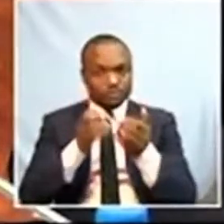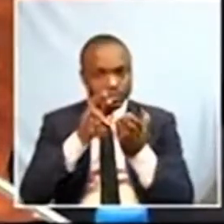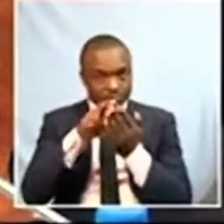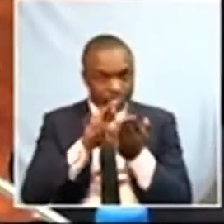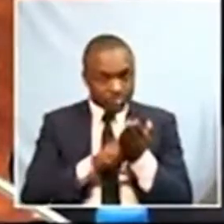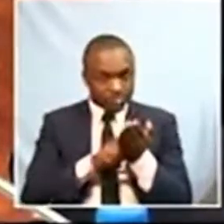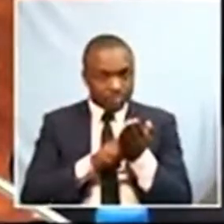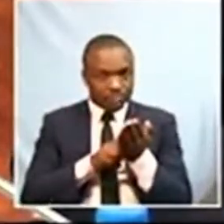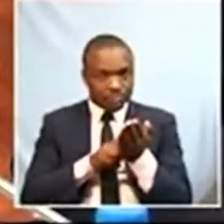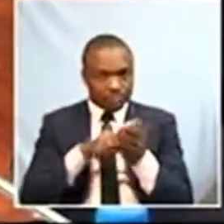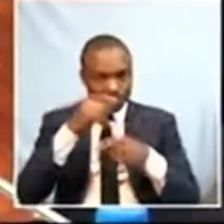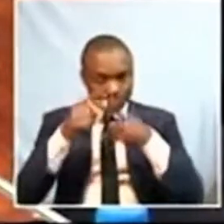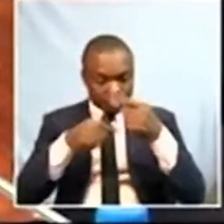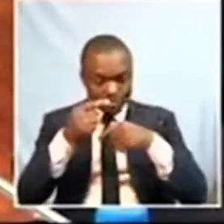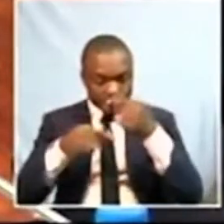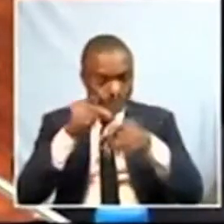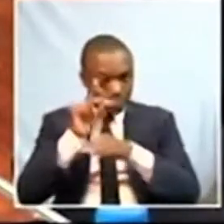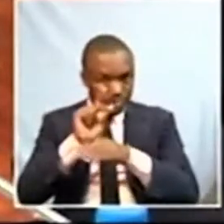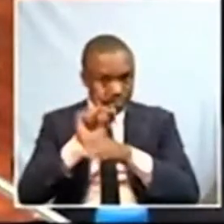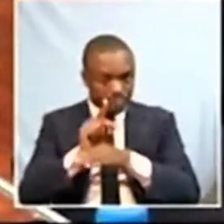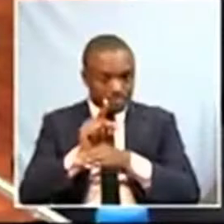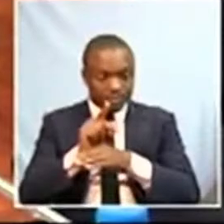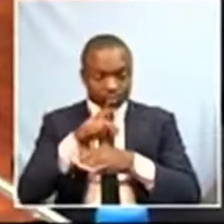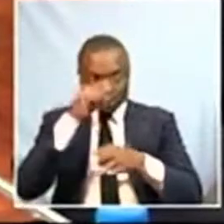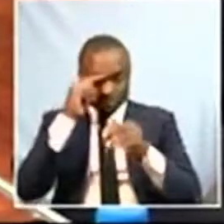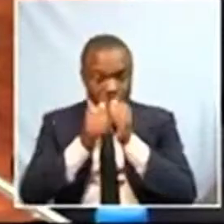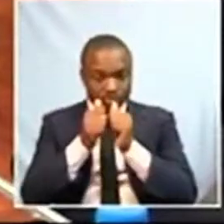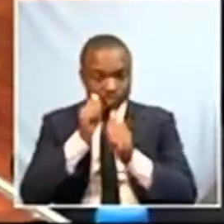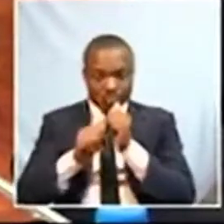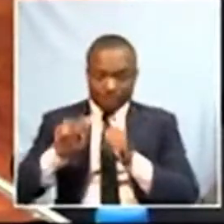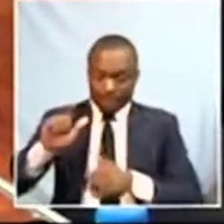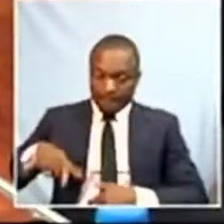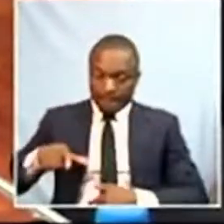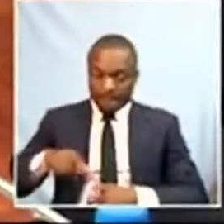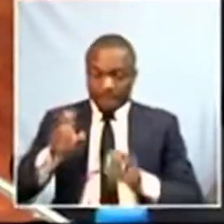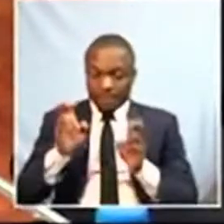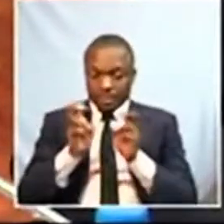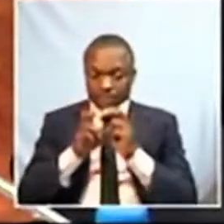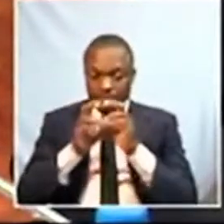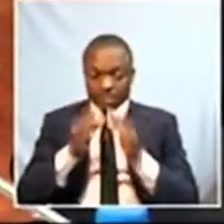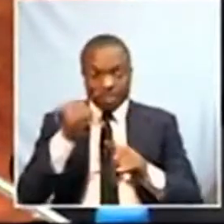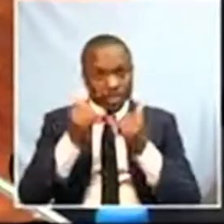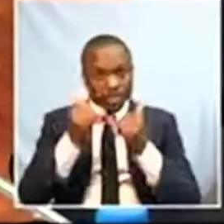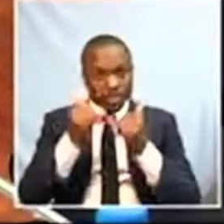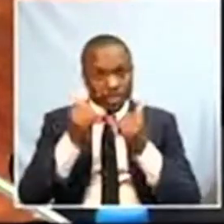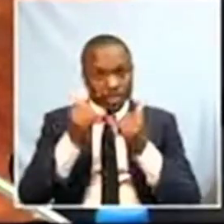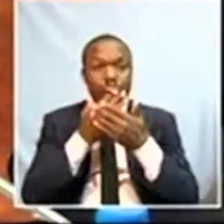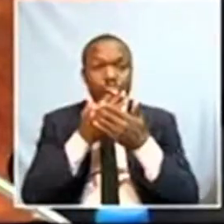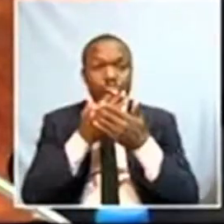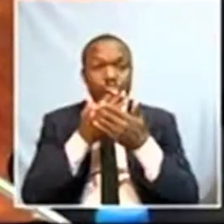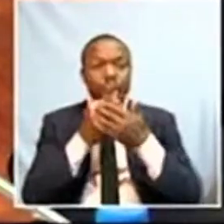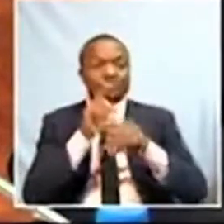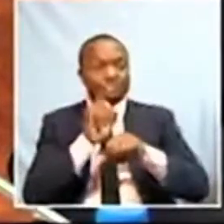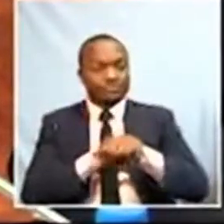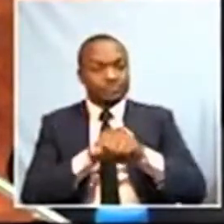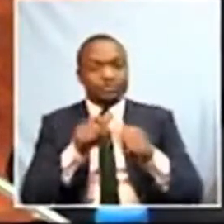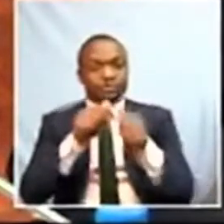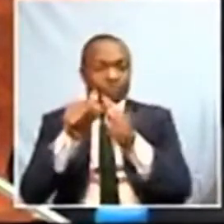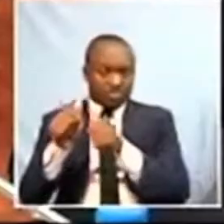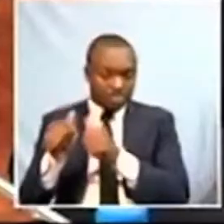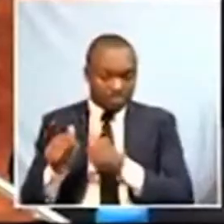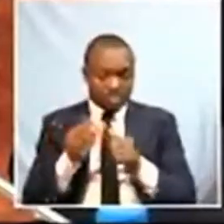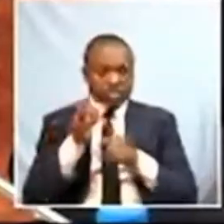report that the ongoing projects were as a result of delay by contractors to complete the project time. Action